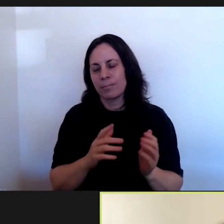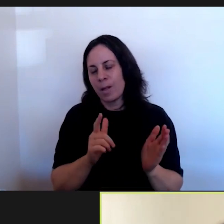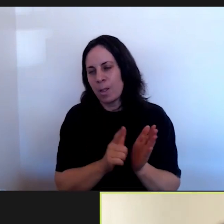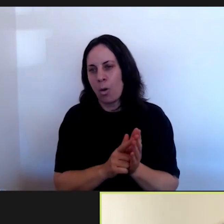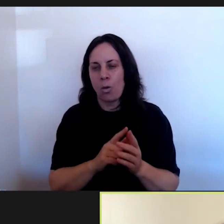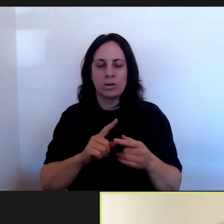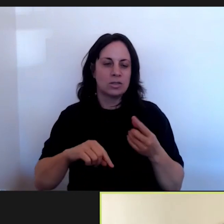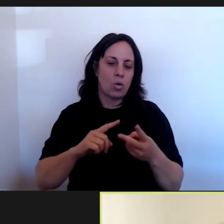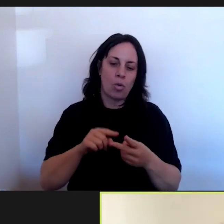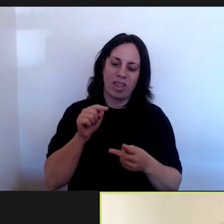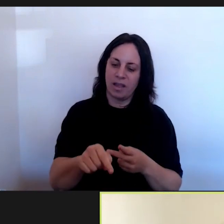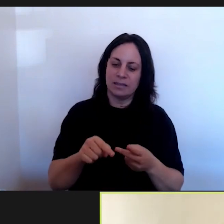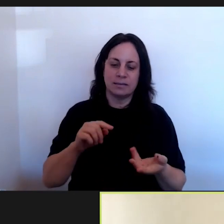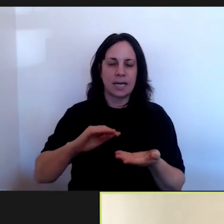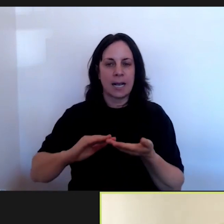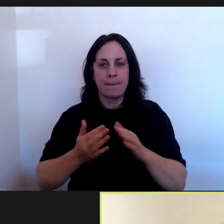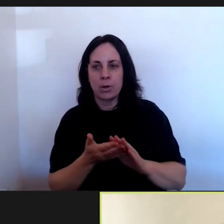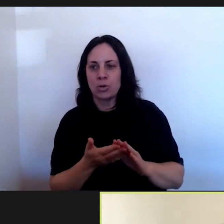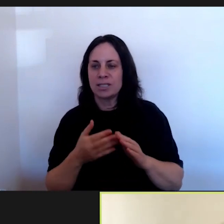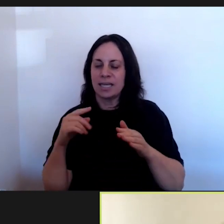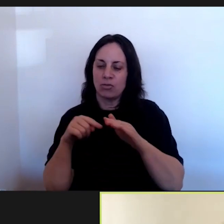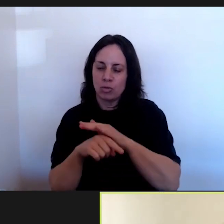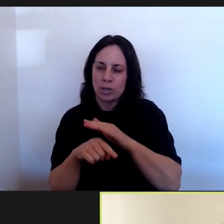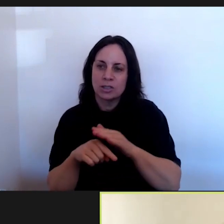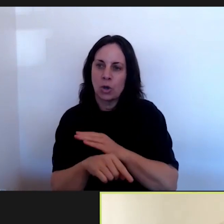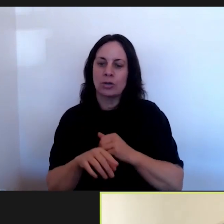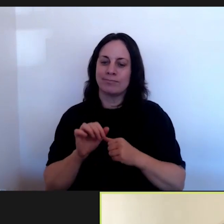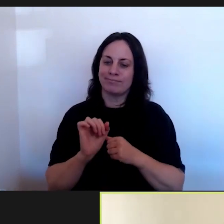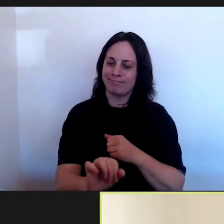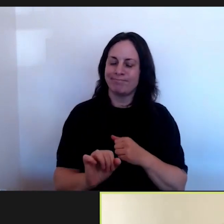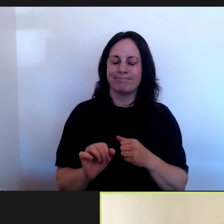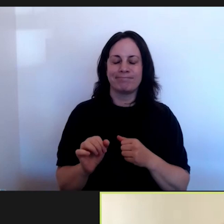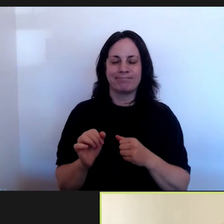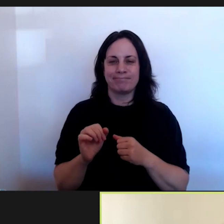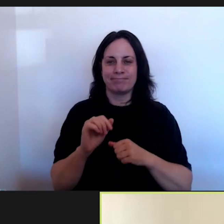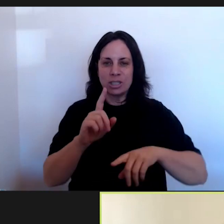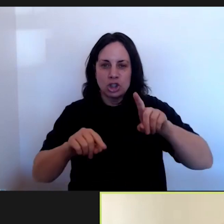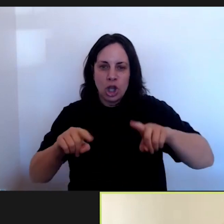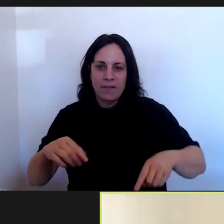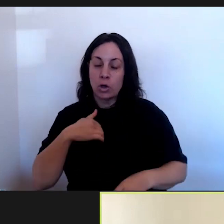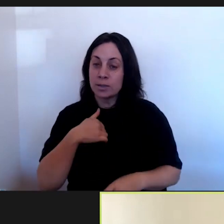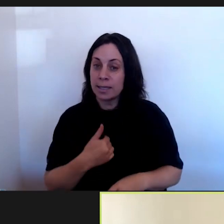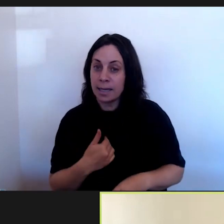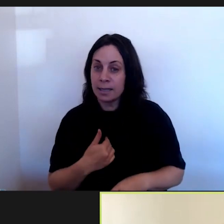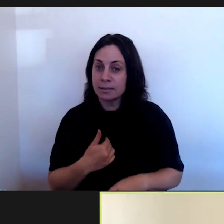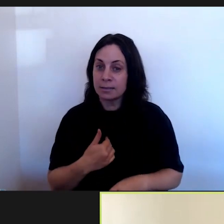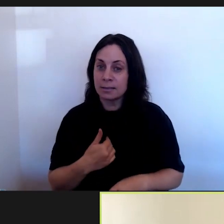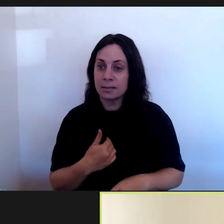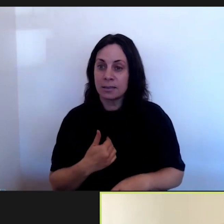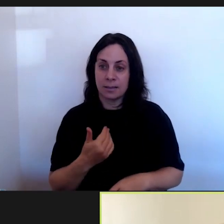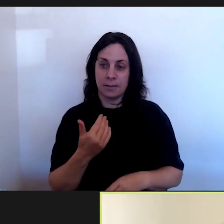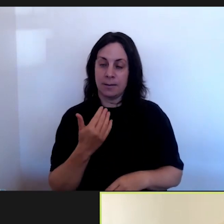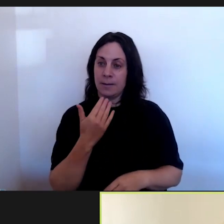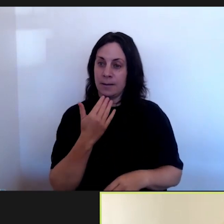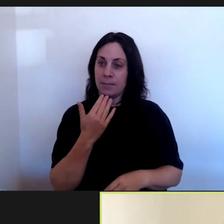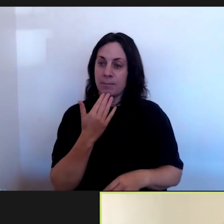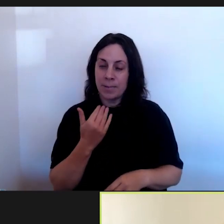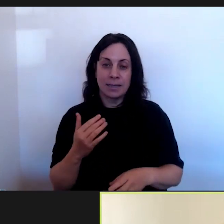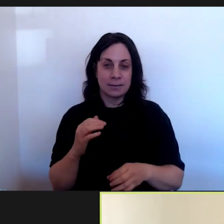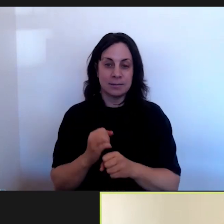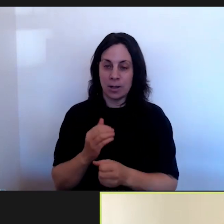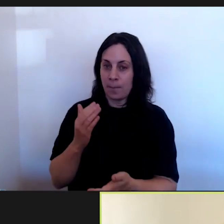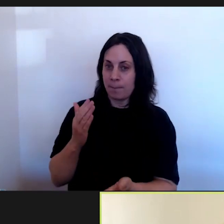refugee community, and with a diverse need, because of this, we need this for them. Can you please make us seen and heard in this